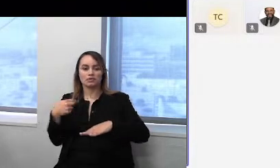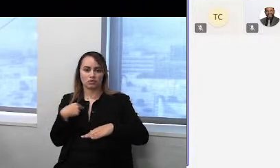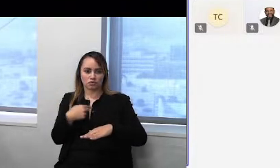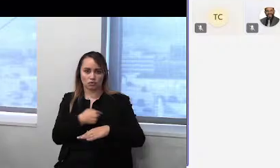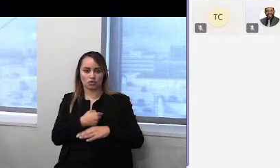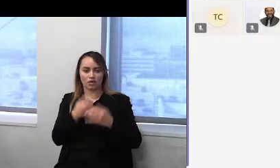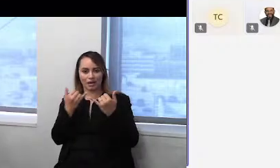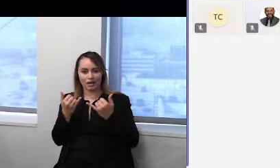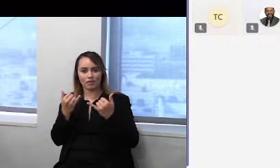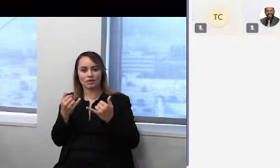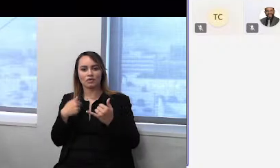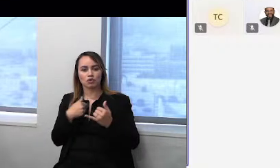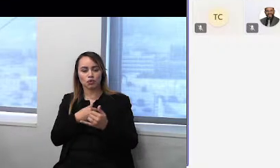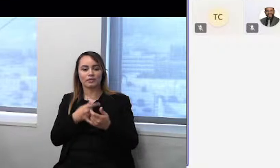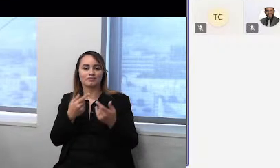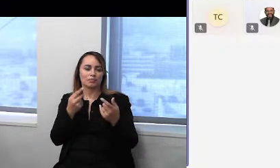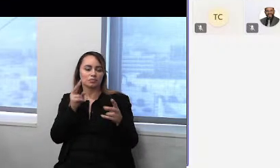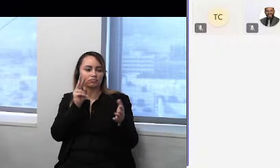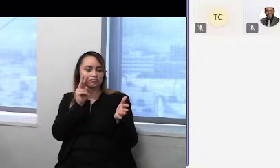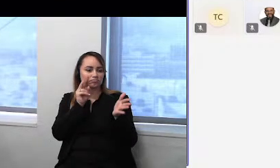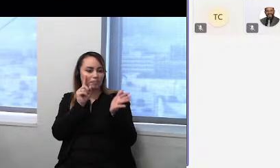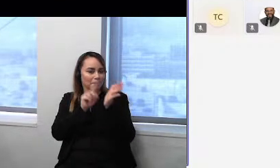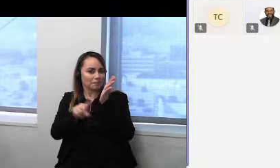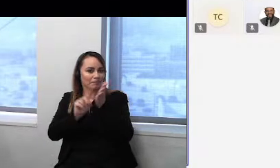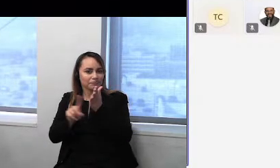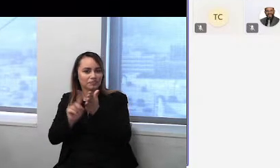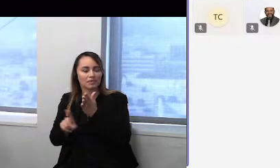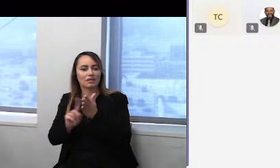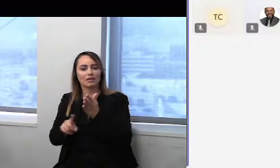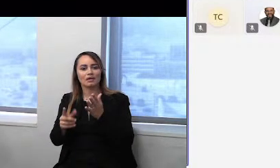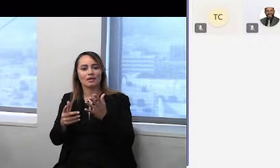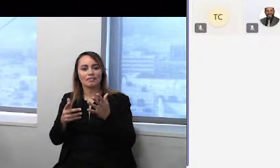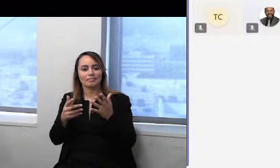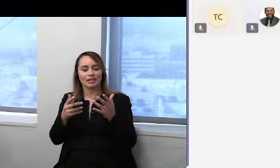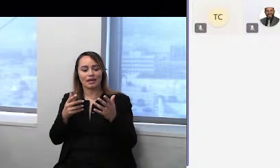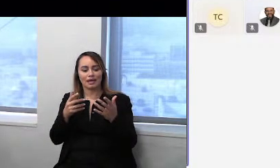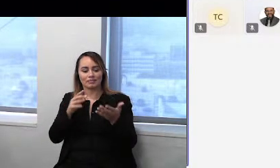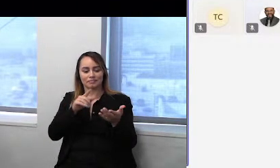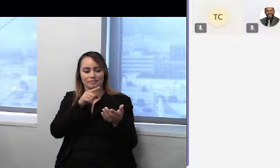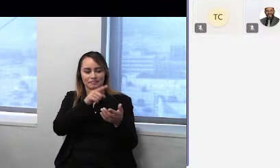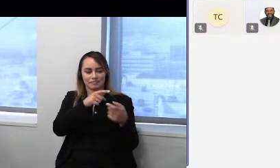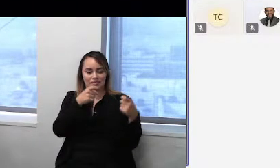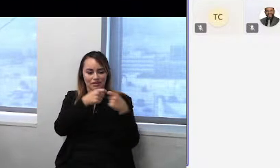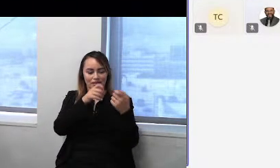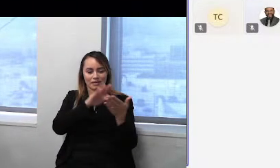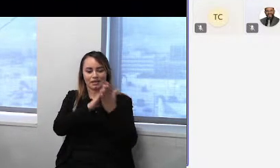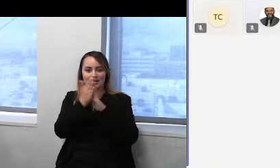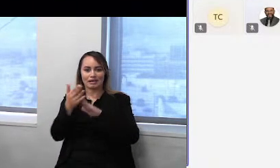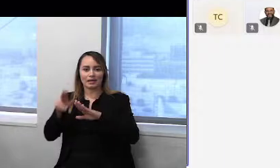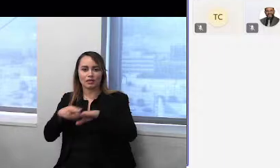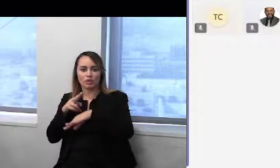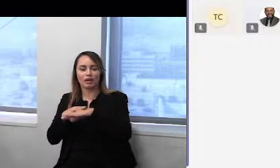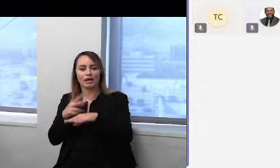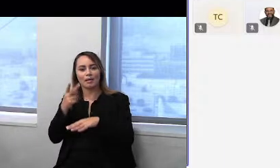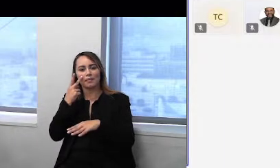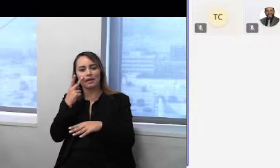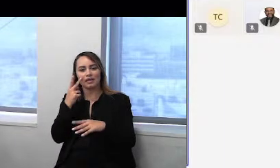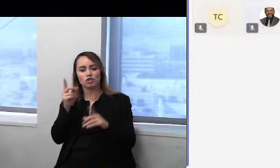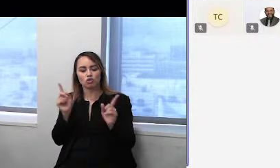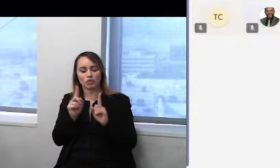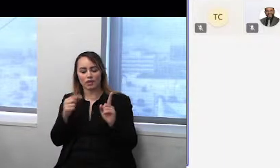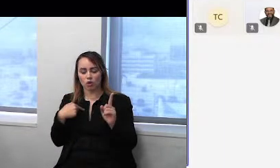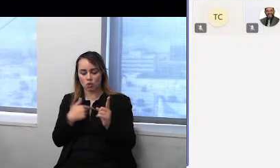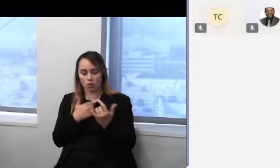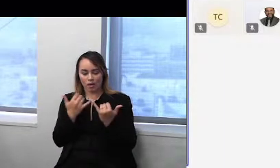that exist that help us understand directionally where we're at. Where are we in that process? We're not as mature as